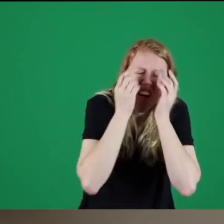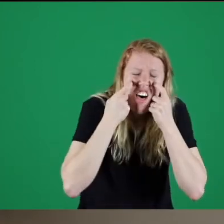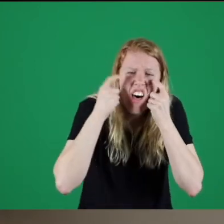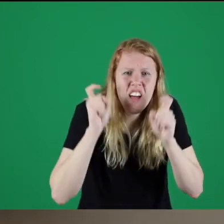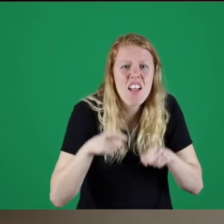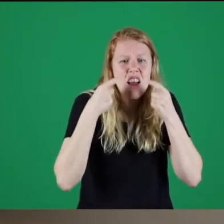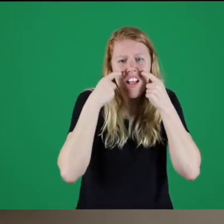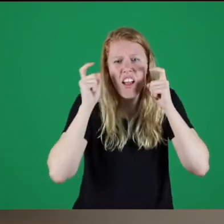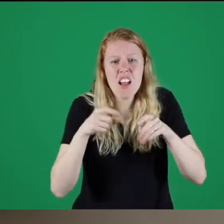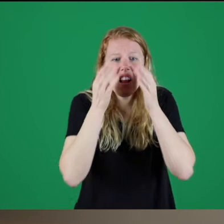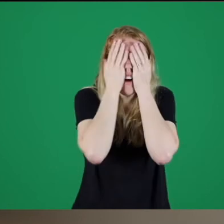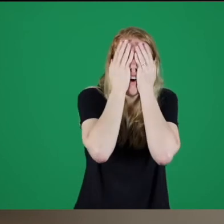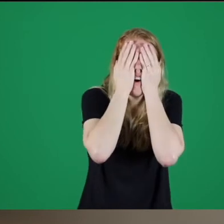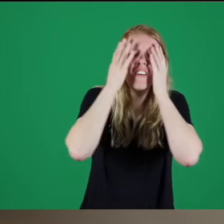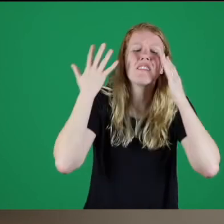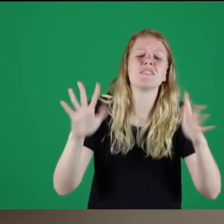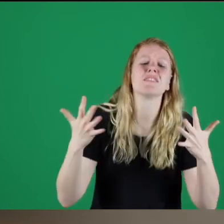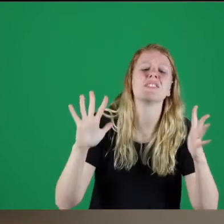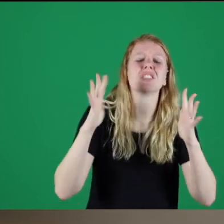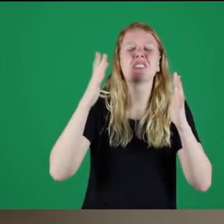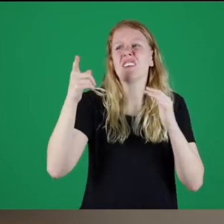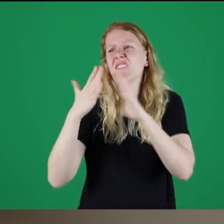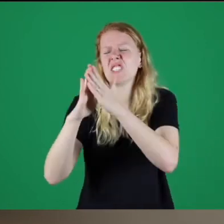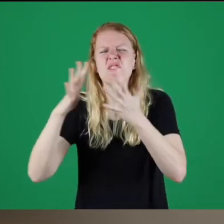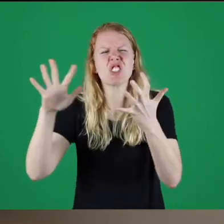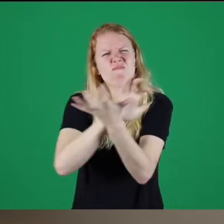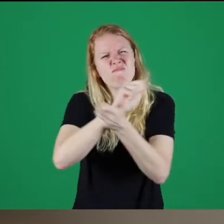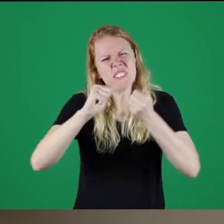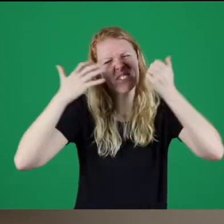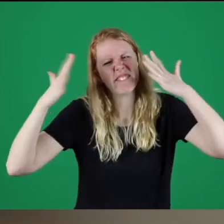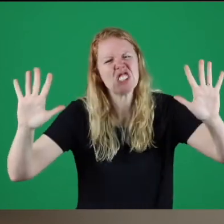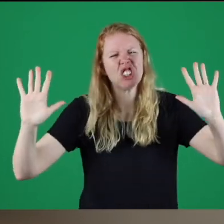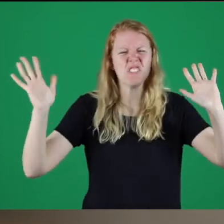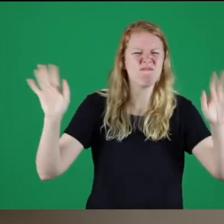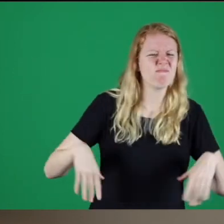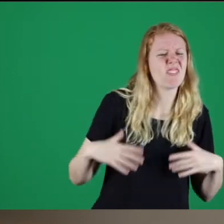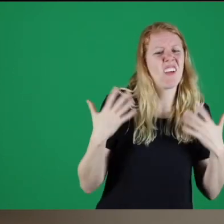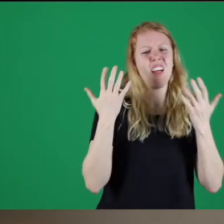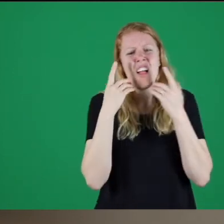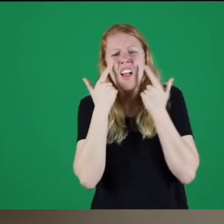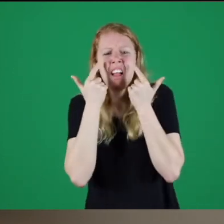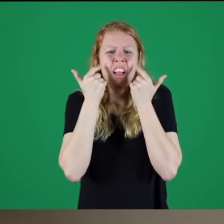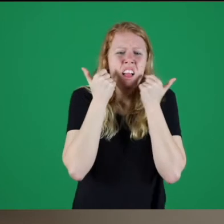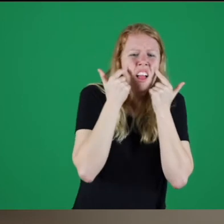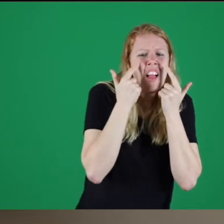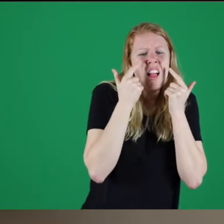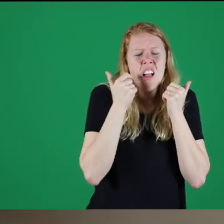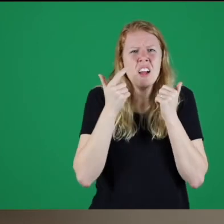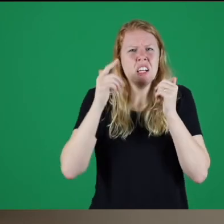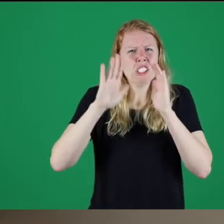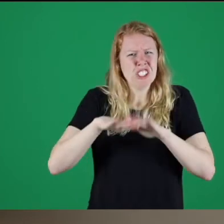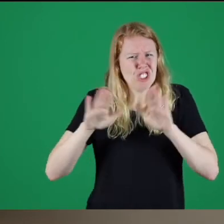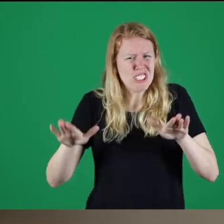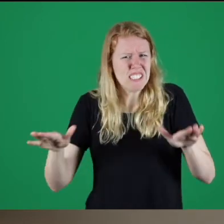like this. No, no, our village is going to be destroyed. This village is going to be destroyed. And as he's crying, the